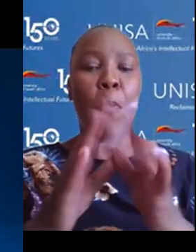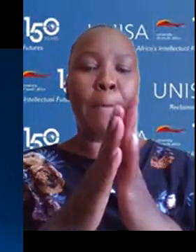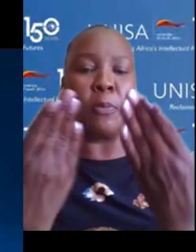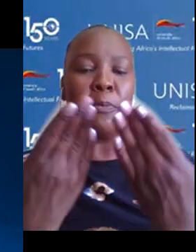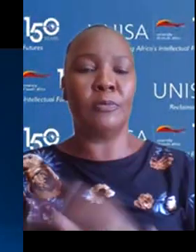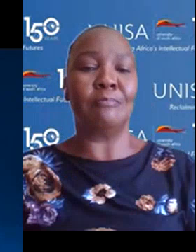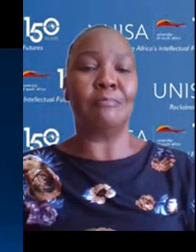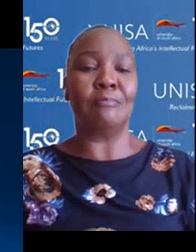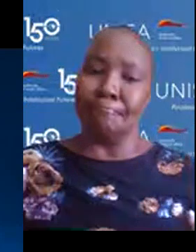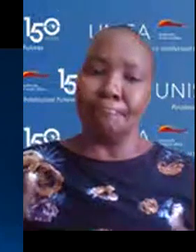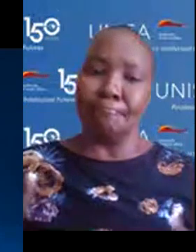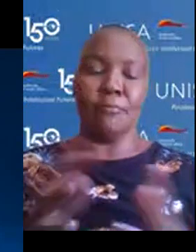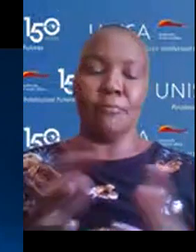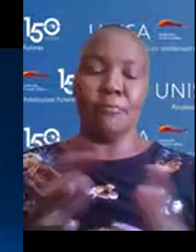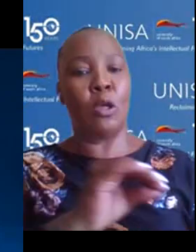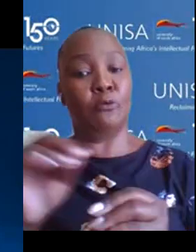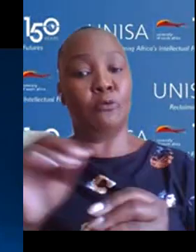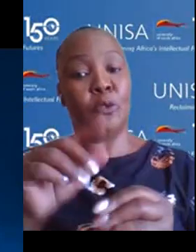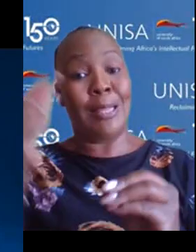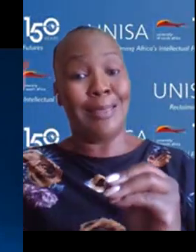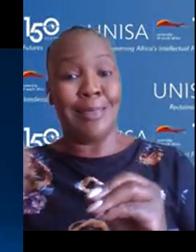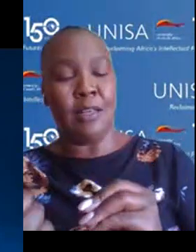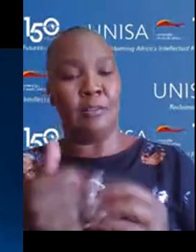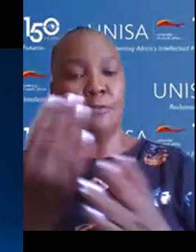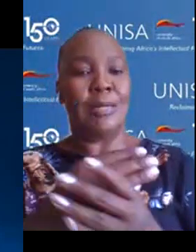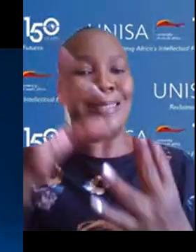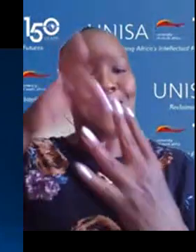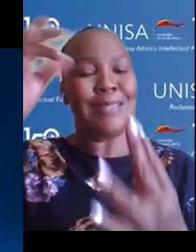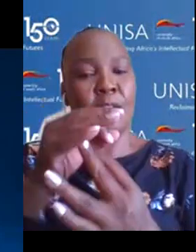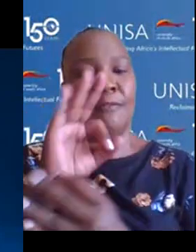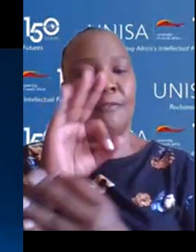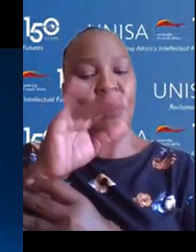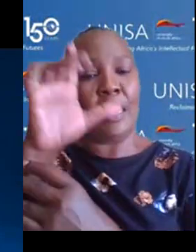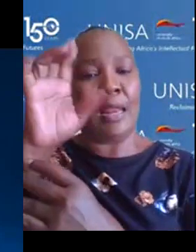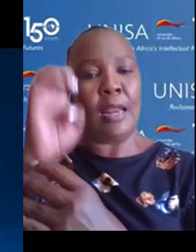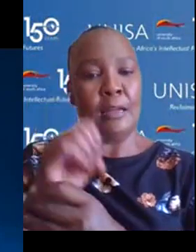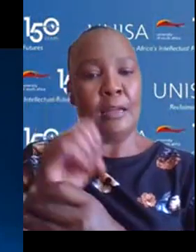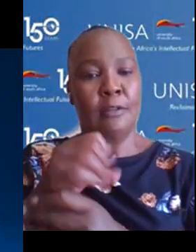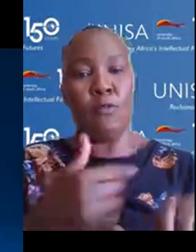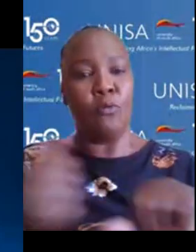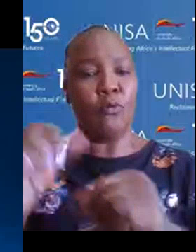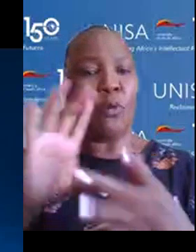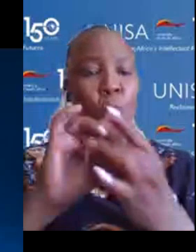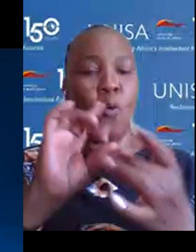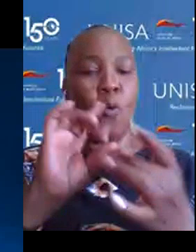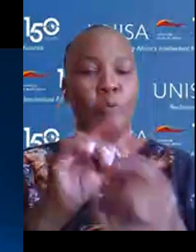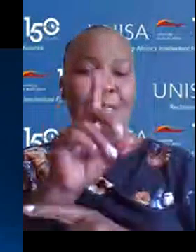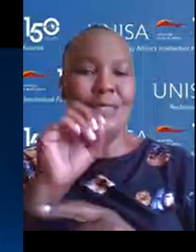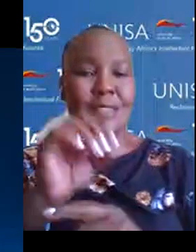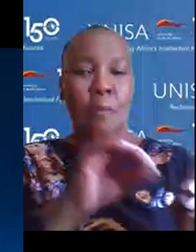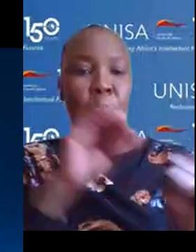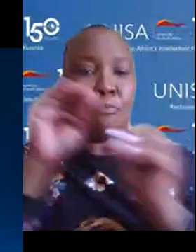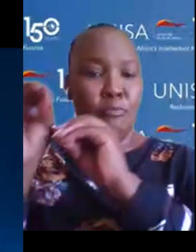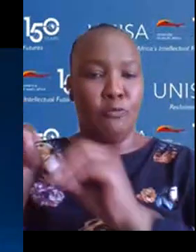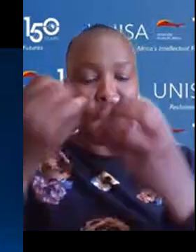let's move it to that folder. To do this, select the file, go to the Home tab and select the Move To drop-down